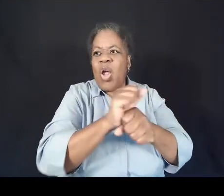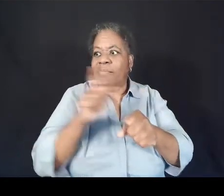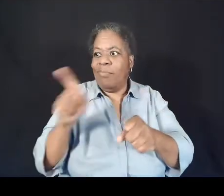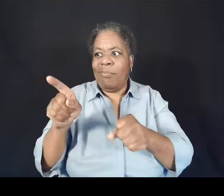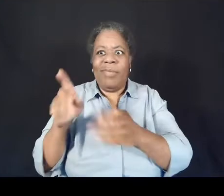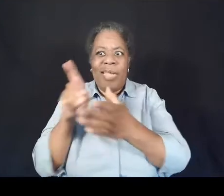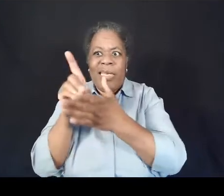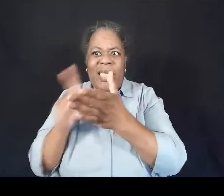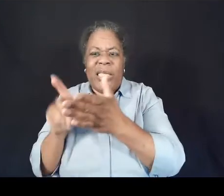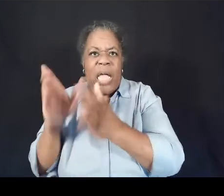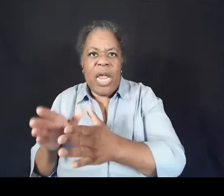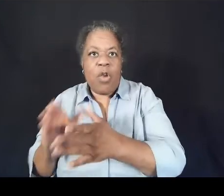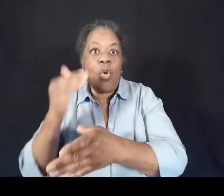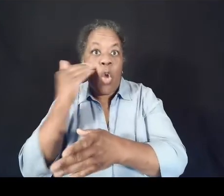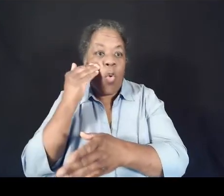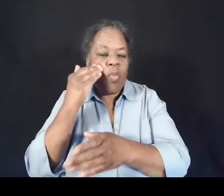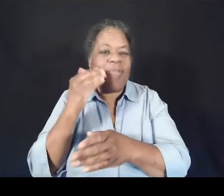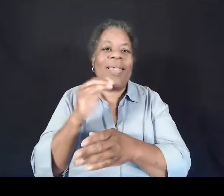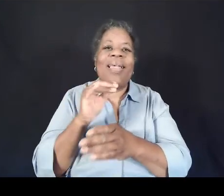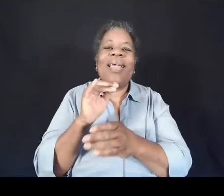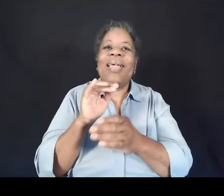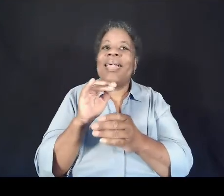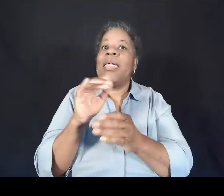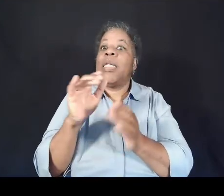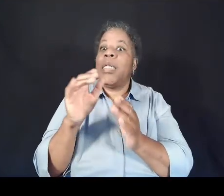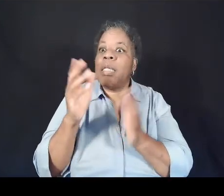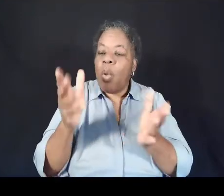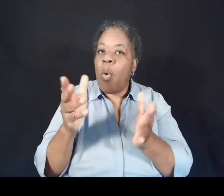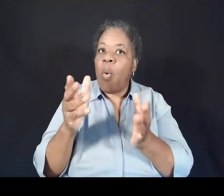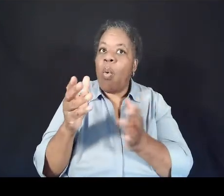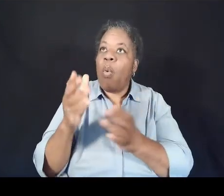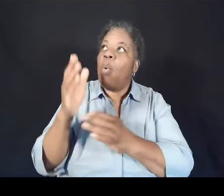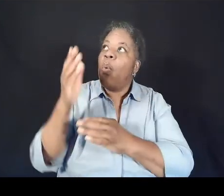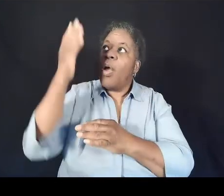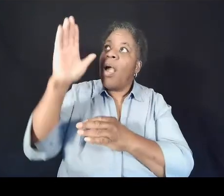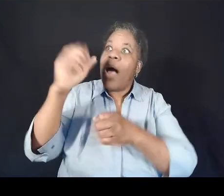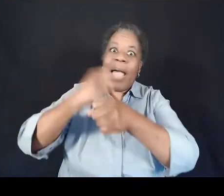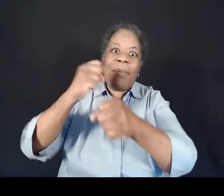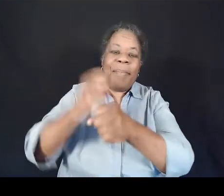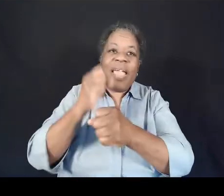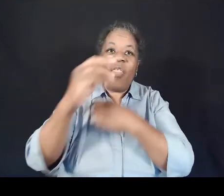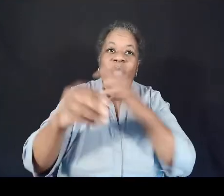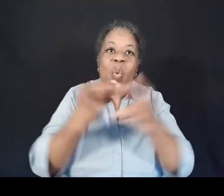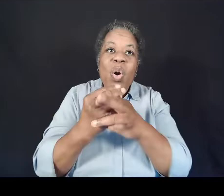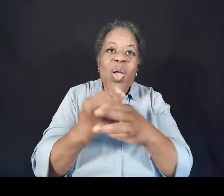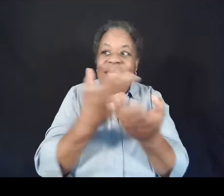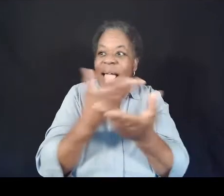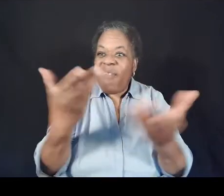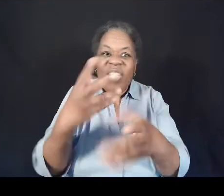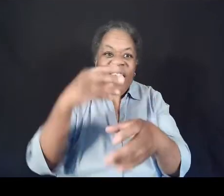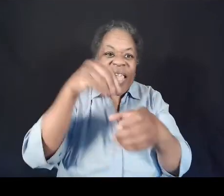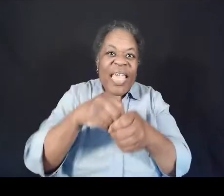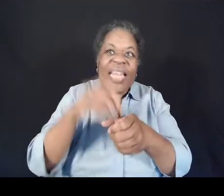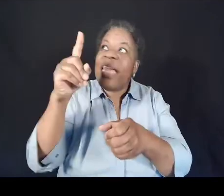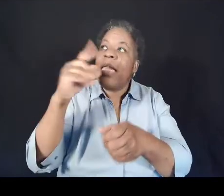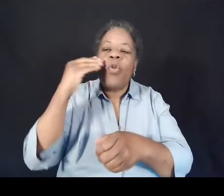If God made the world and everything in it, doesn't God know best how to live in this world?